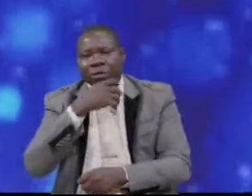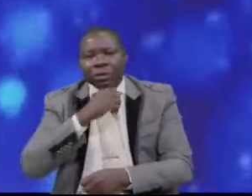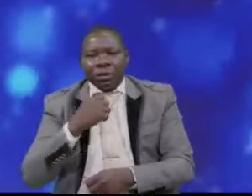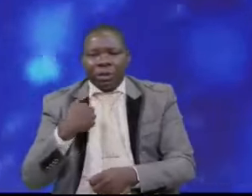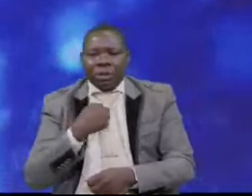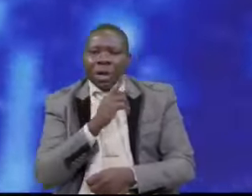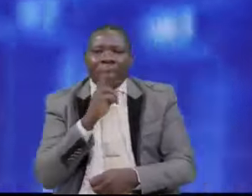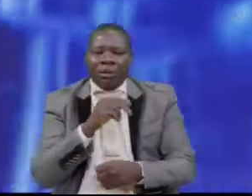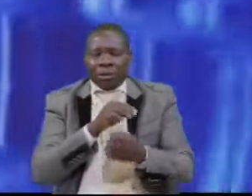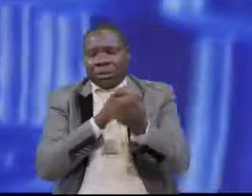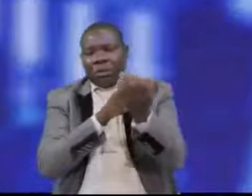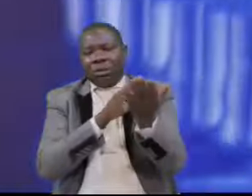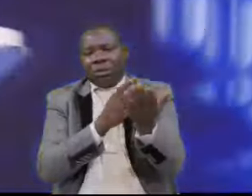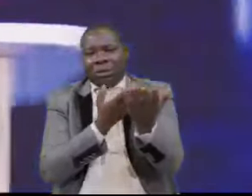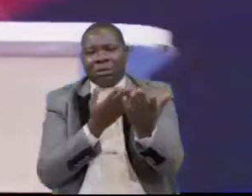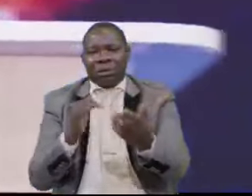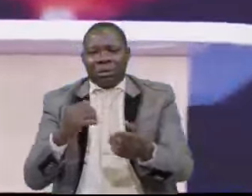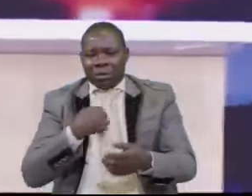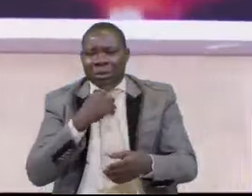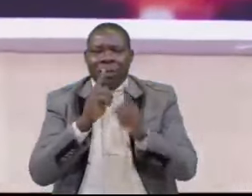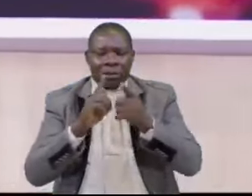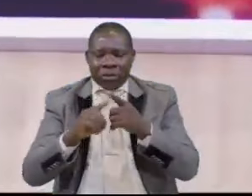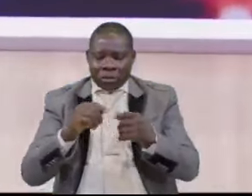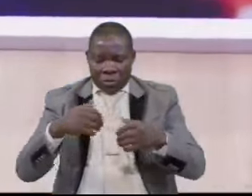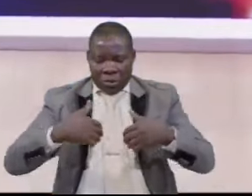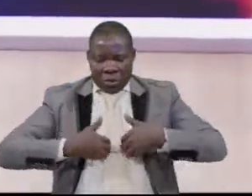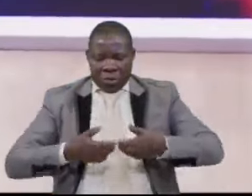to the teenagers, I'm talking to everyone. And